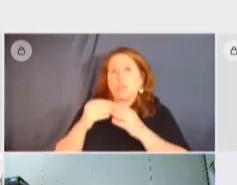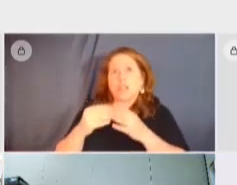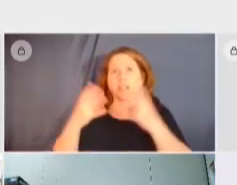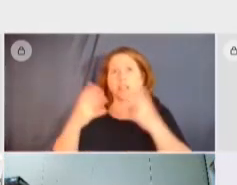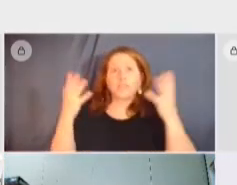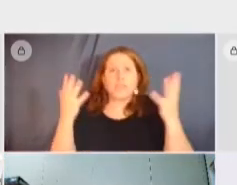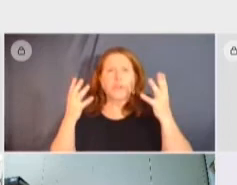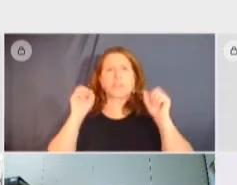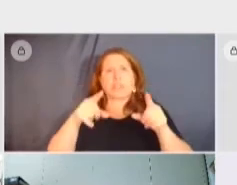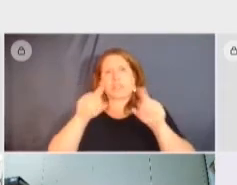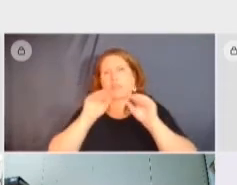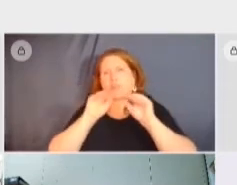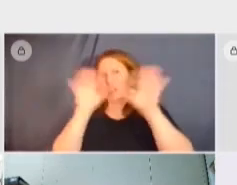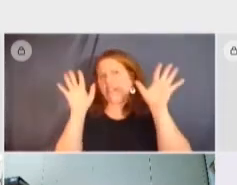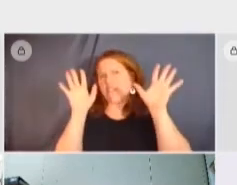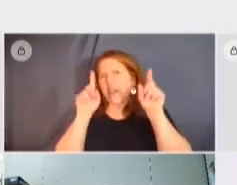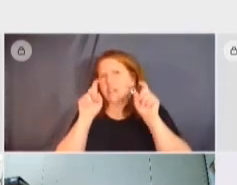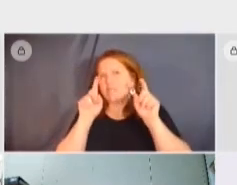signature matches?